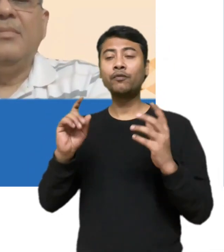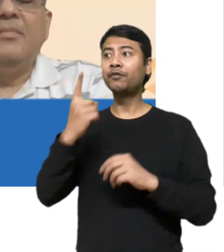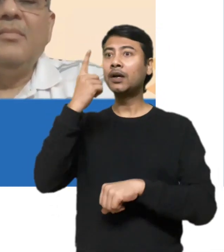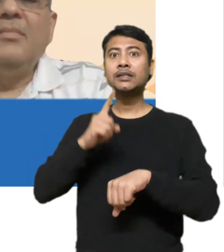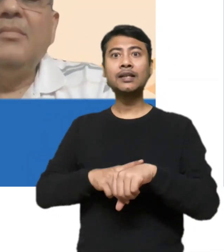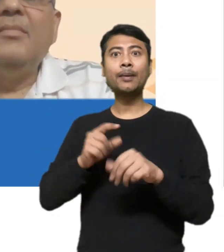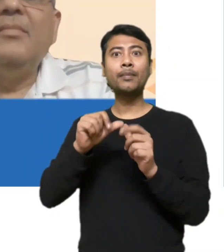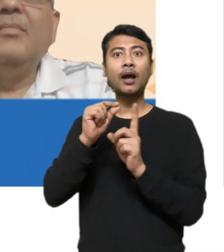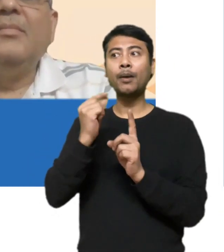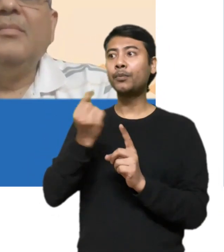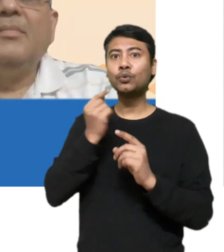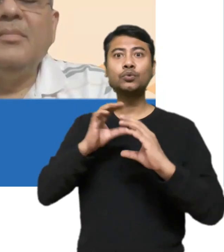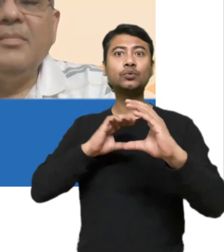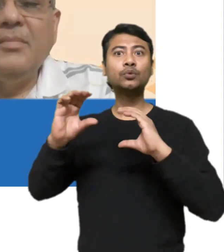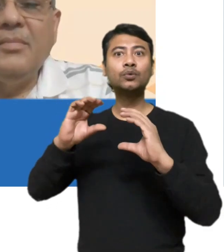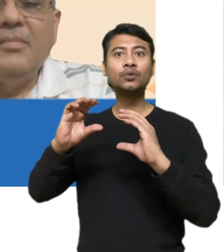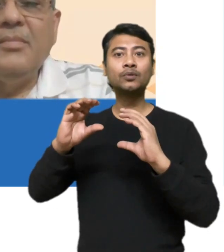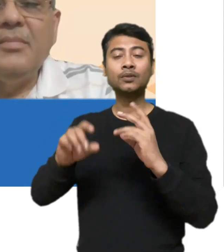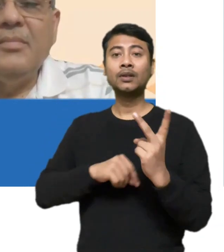and the doctor is listening to them.